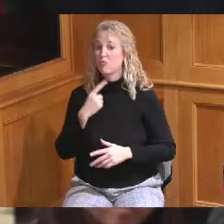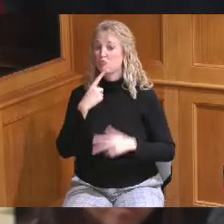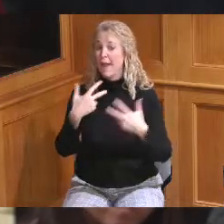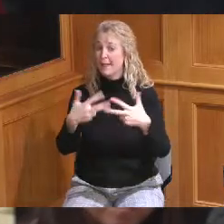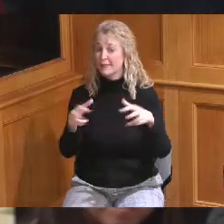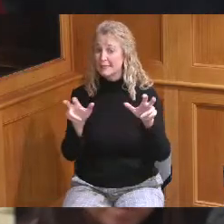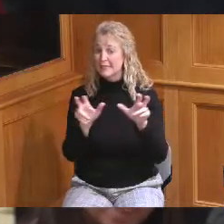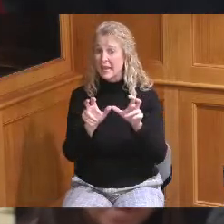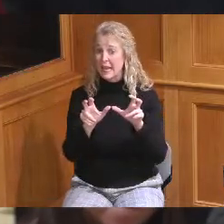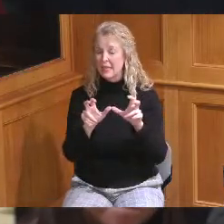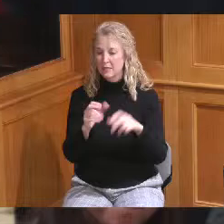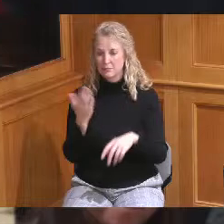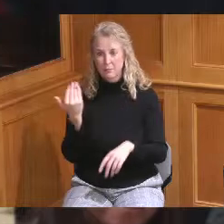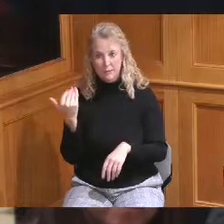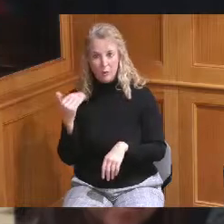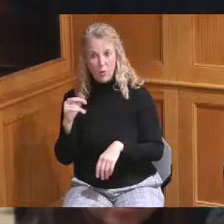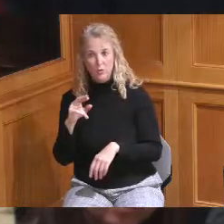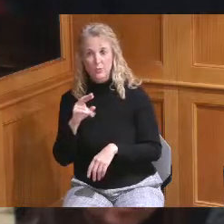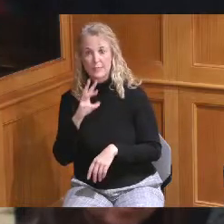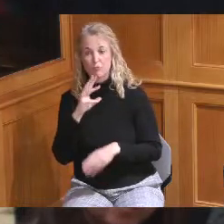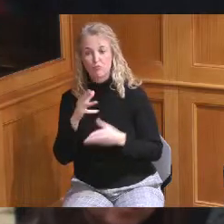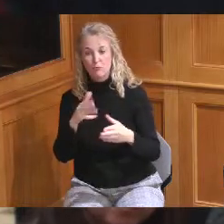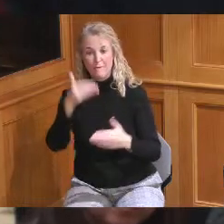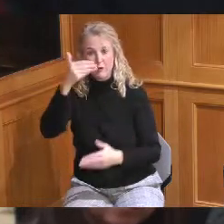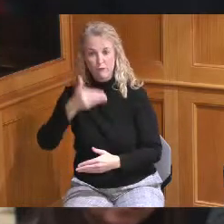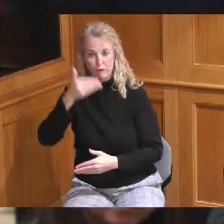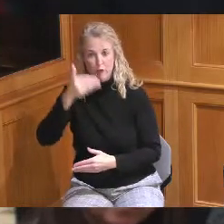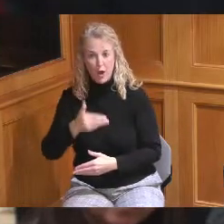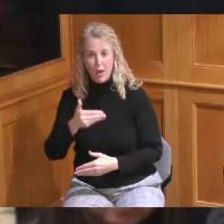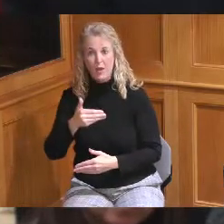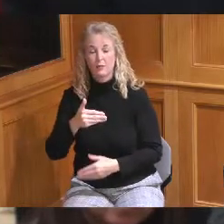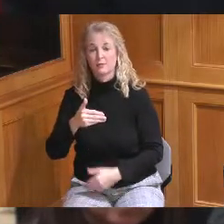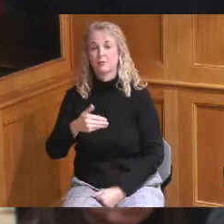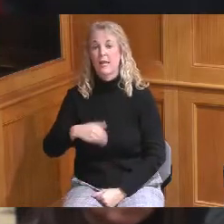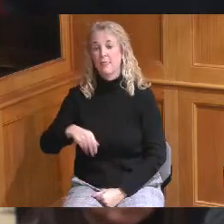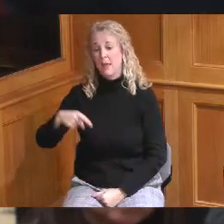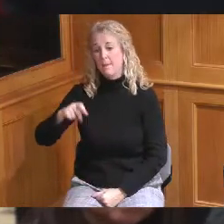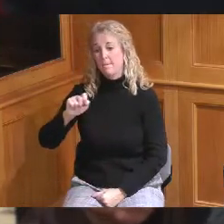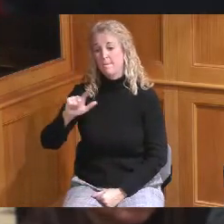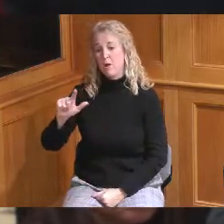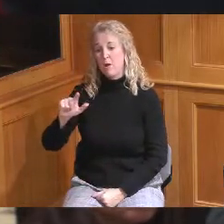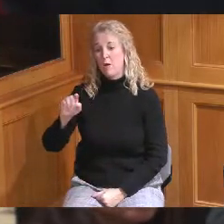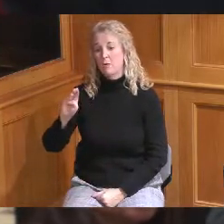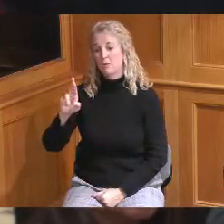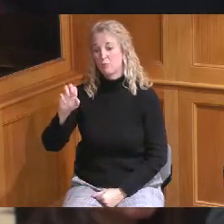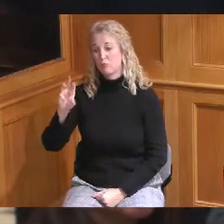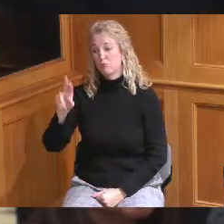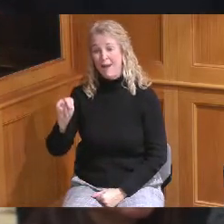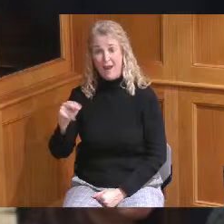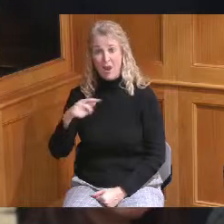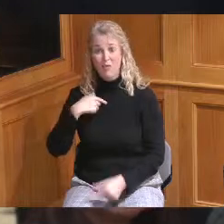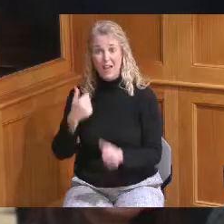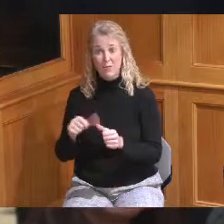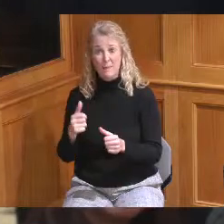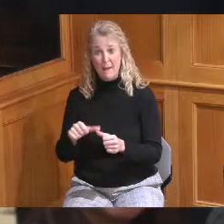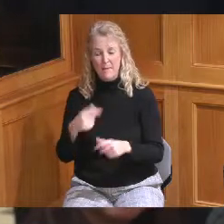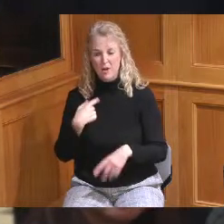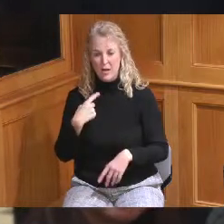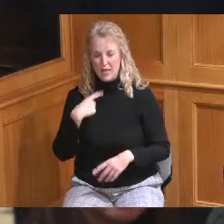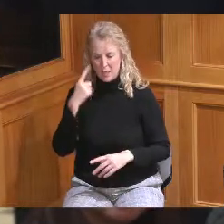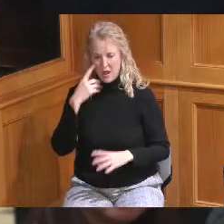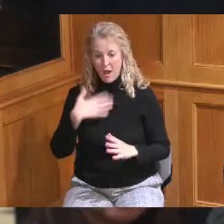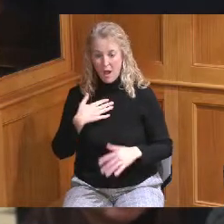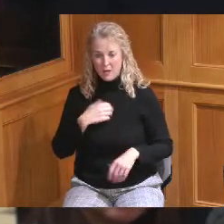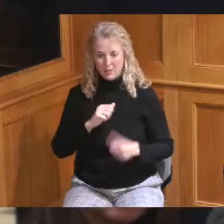we were still in Riverfront Stadium, and Paycor, Paul Brown Stadium, and I was able to put together my love